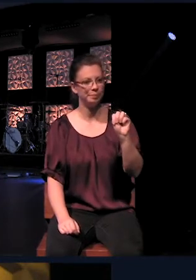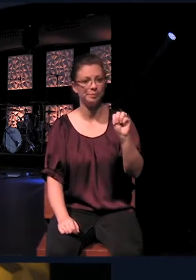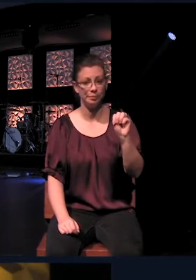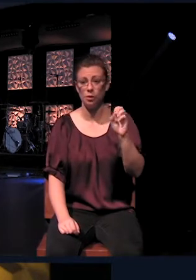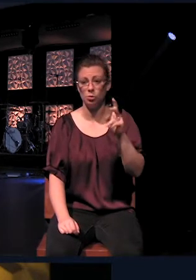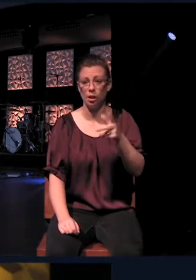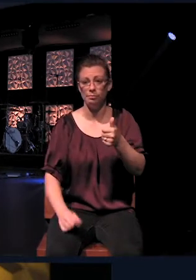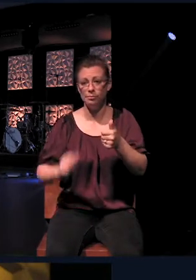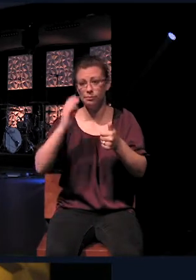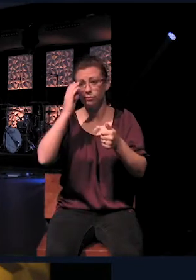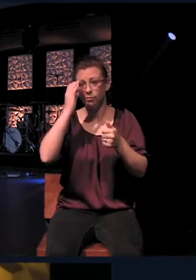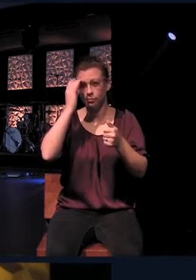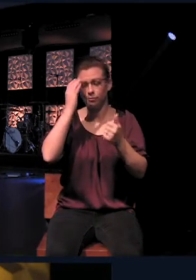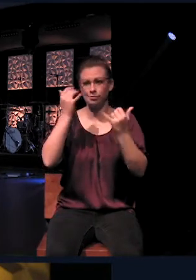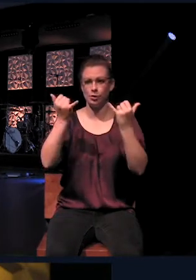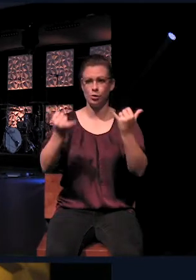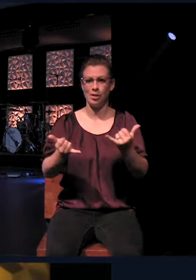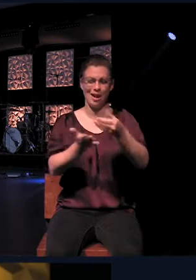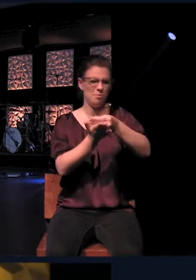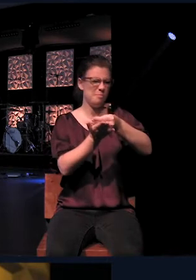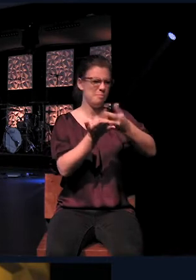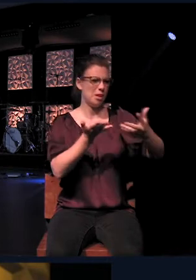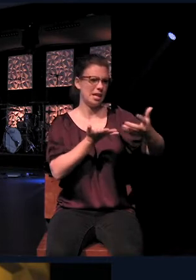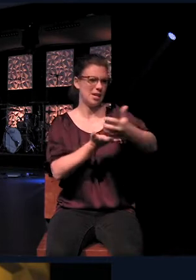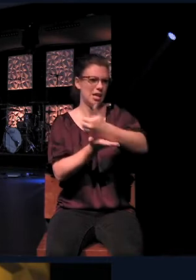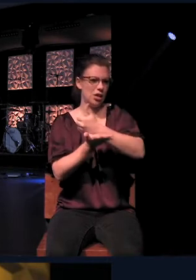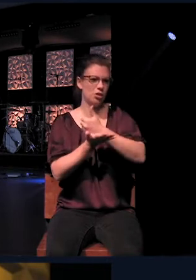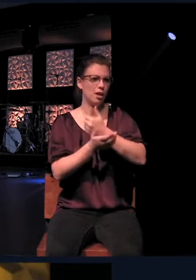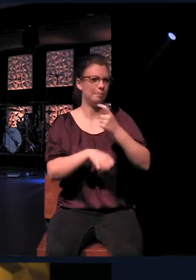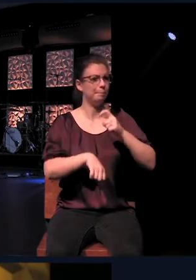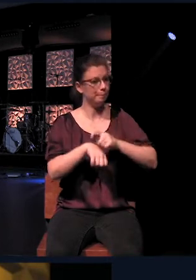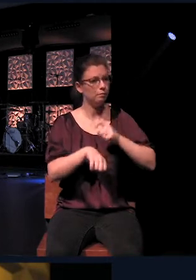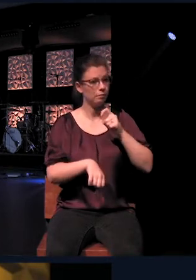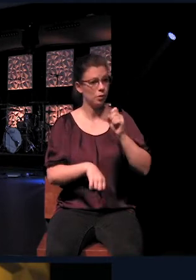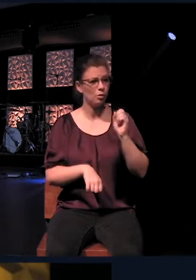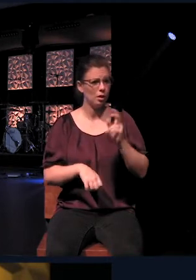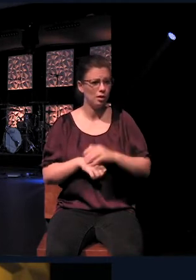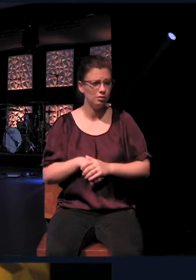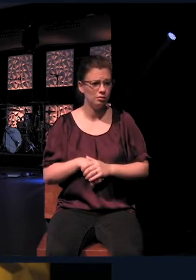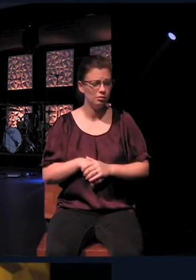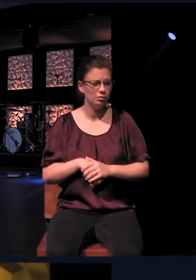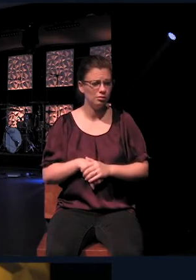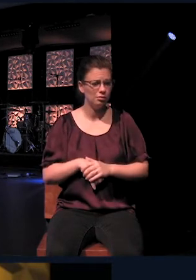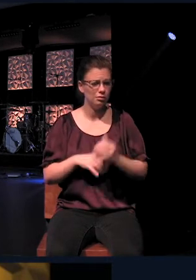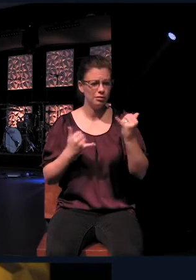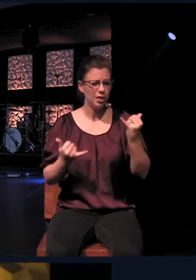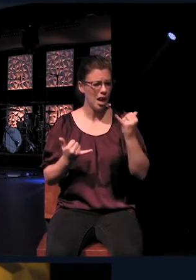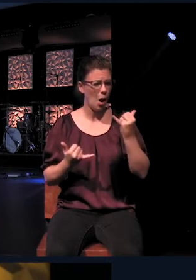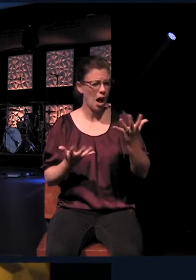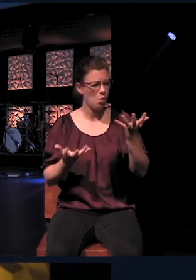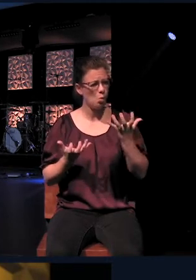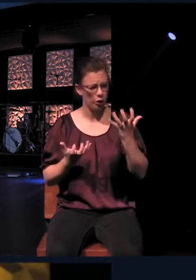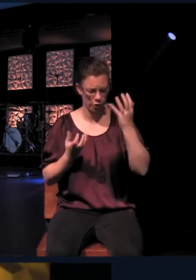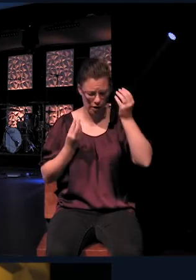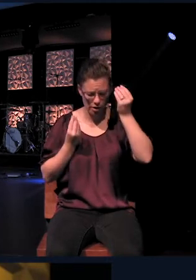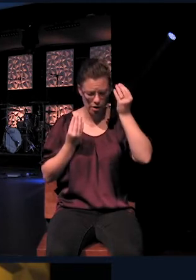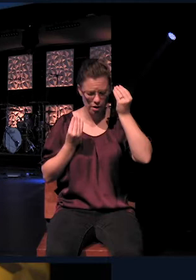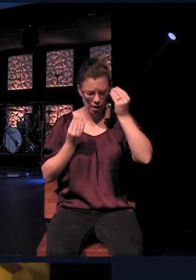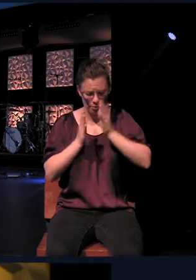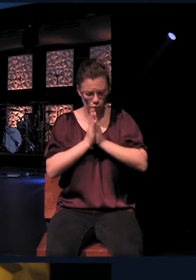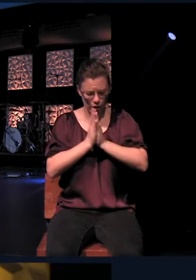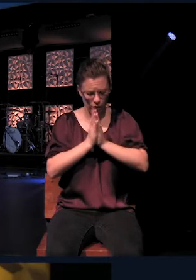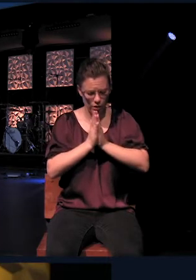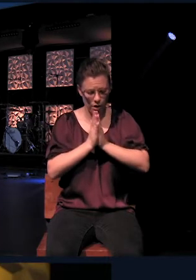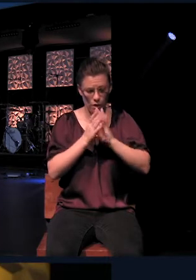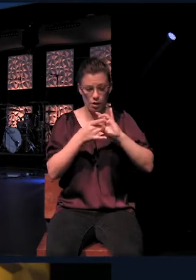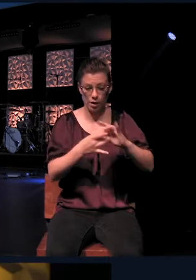All right. Well, we're going to give our tithes and offerings, and I just wanted to think a bit about money this morning. Do you know money takes a lot of